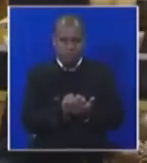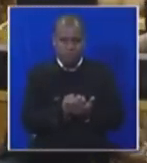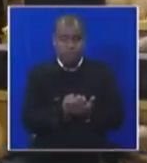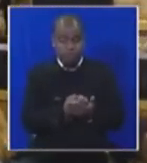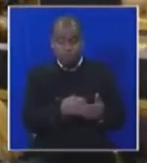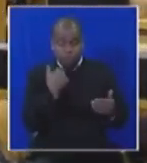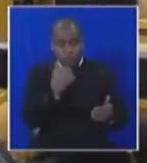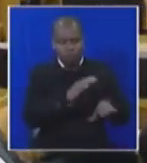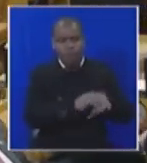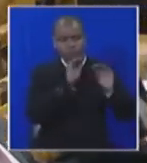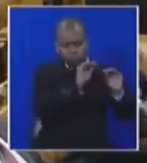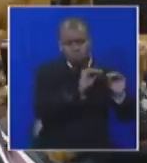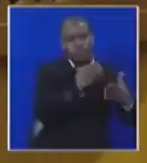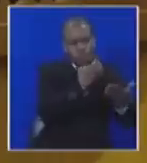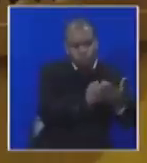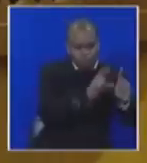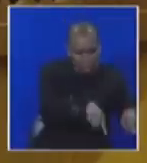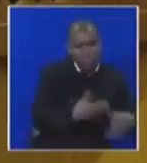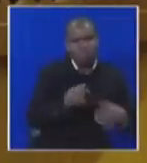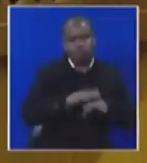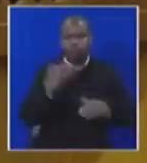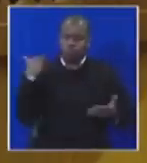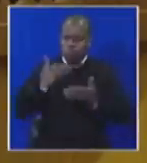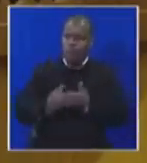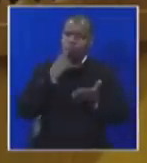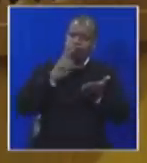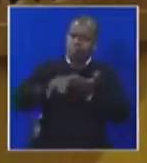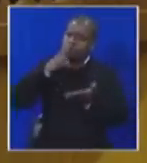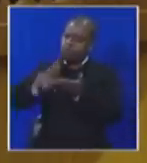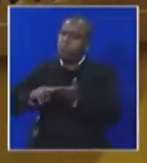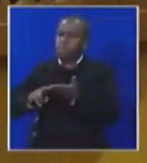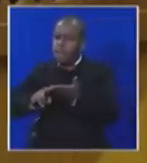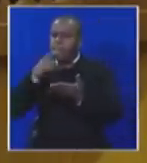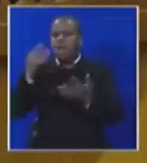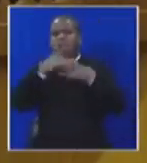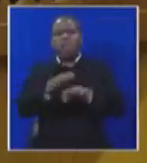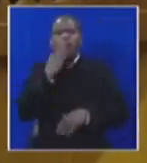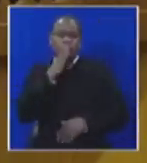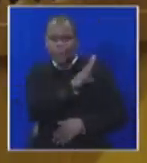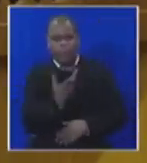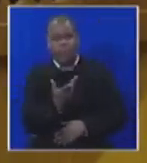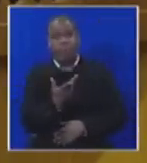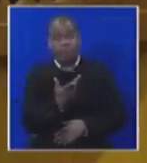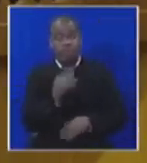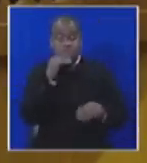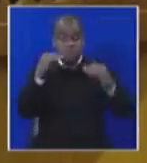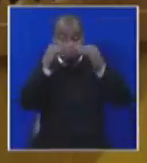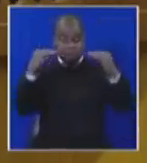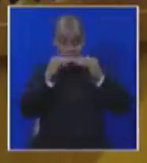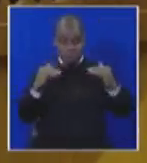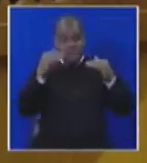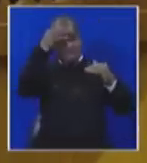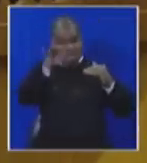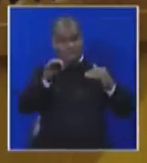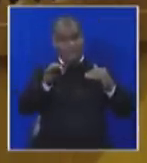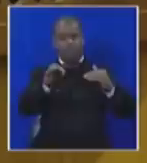economics. Politically, he has left a trail of broken promises and hamstrung administrations in all three spheres of government,